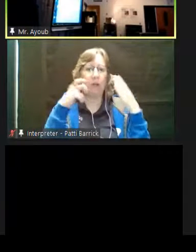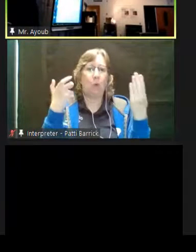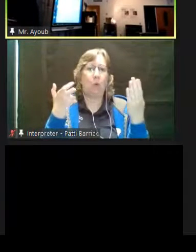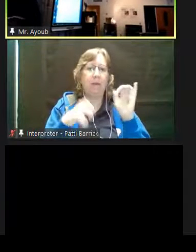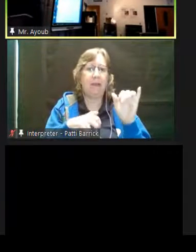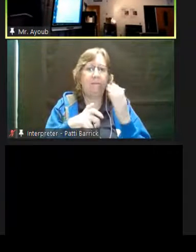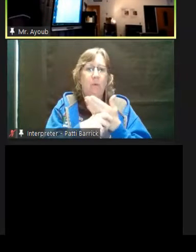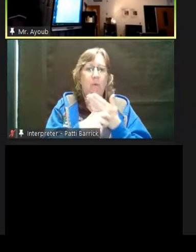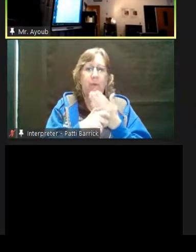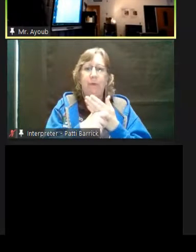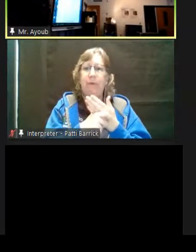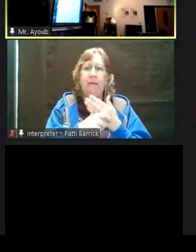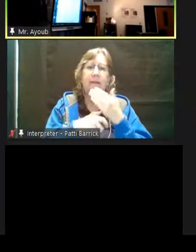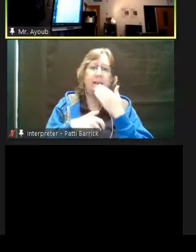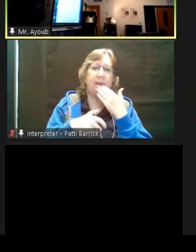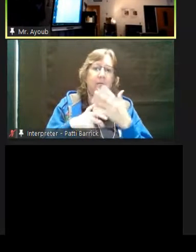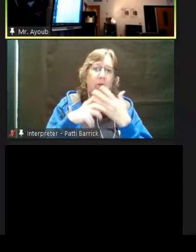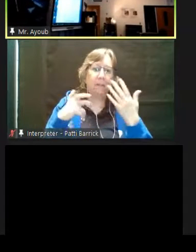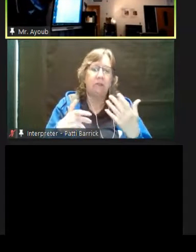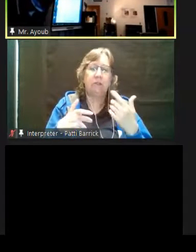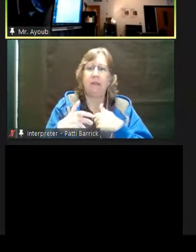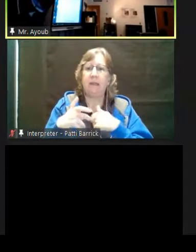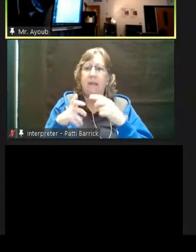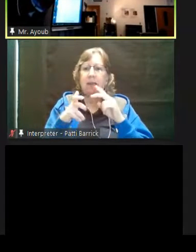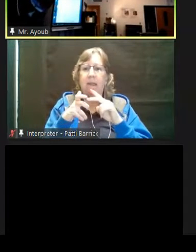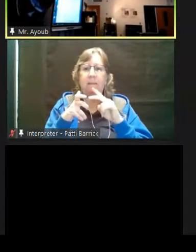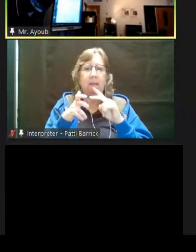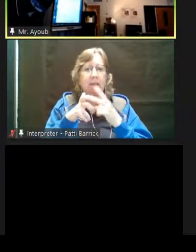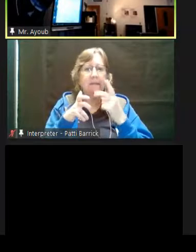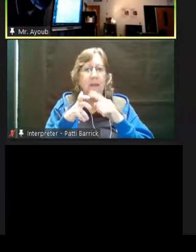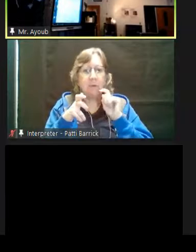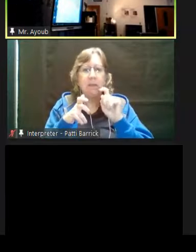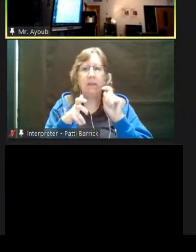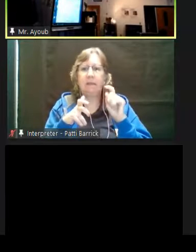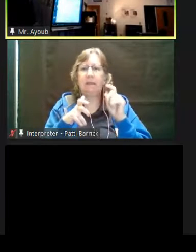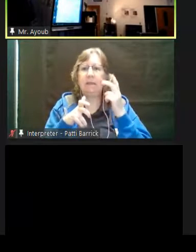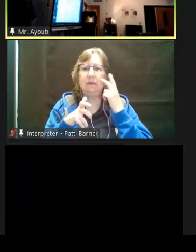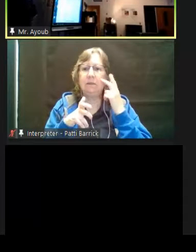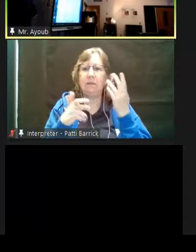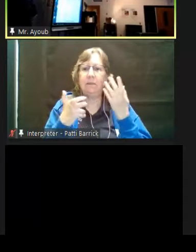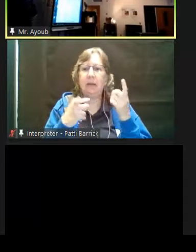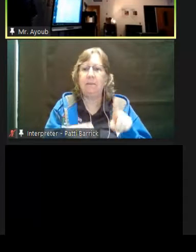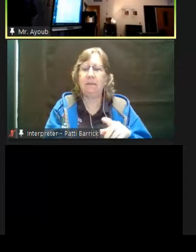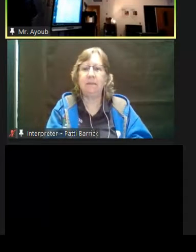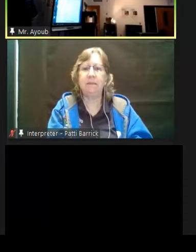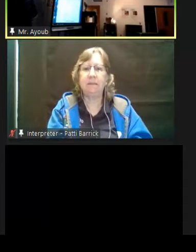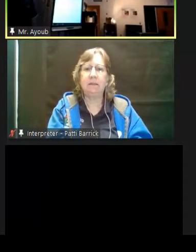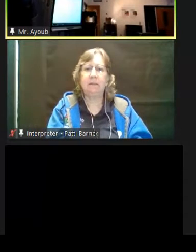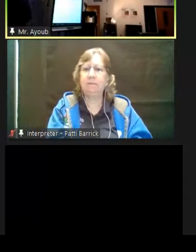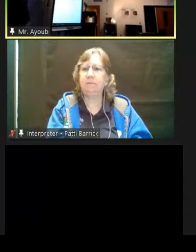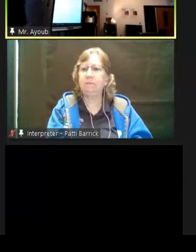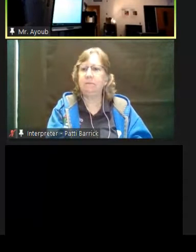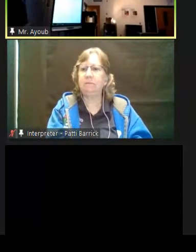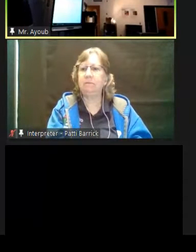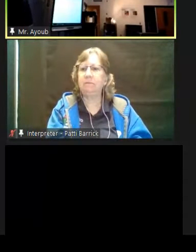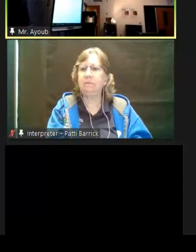folder. Thank you very much. And I'm going to double click on this and let's see what happens. Look. What do you